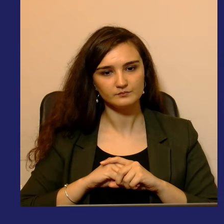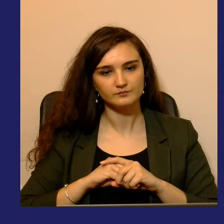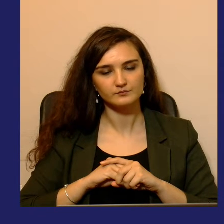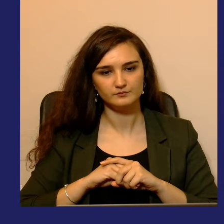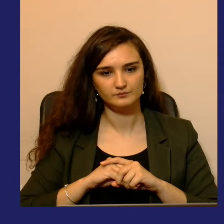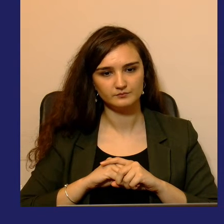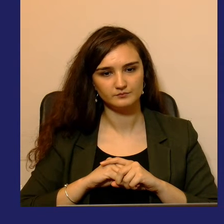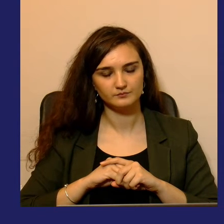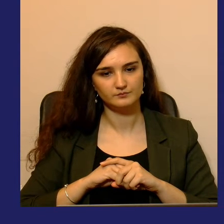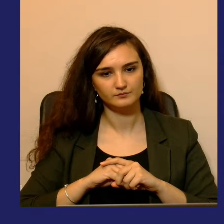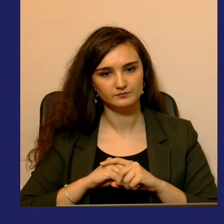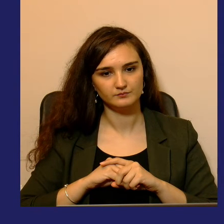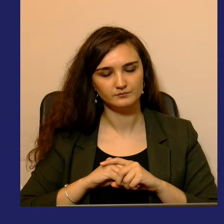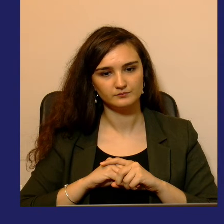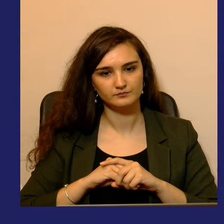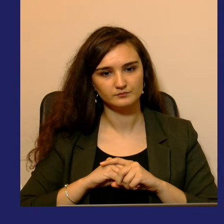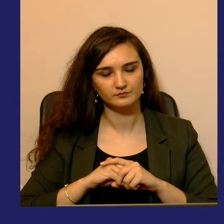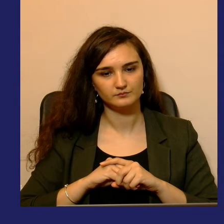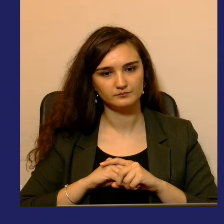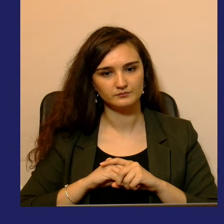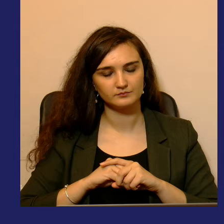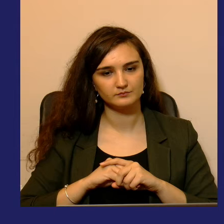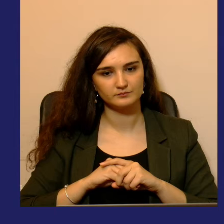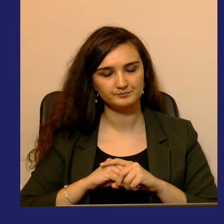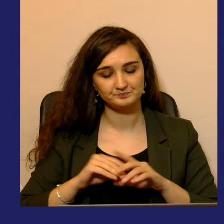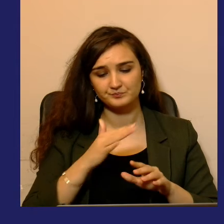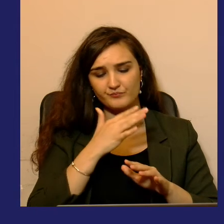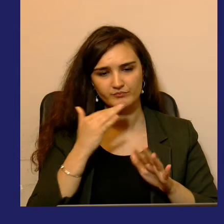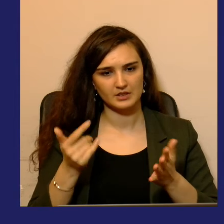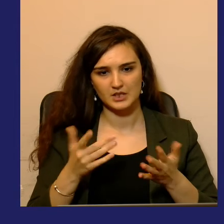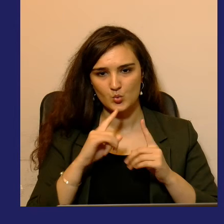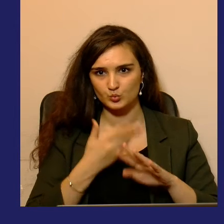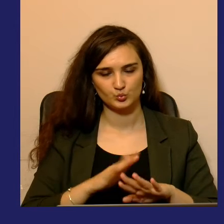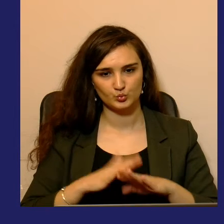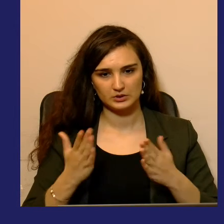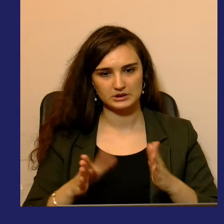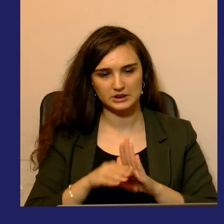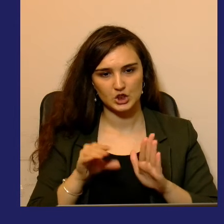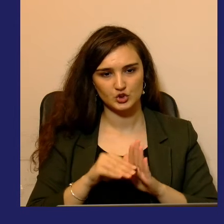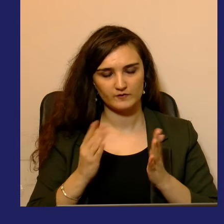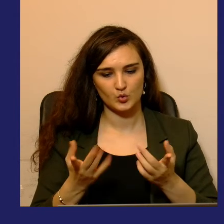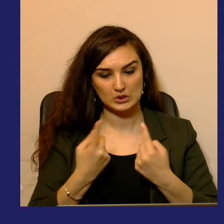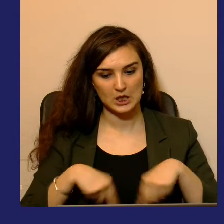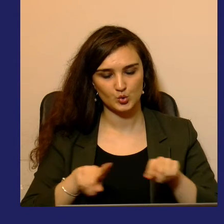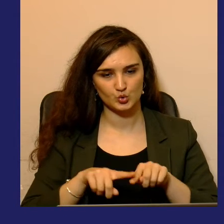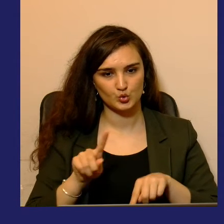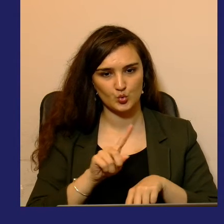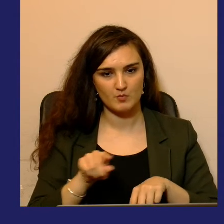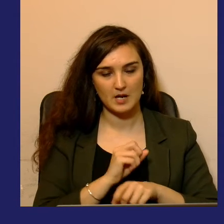on the part of the electoral authorities to actually catch, prove, and